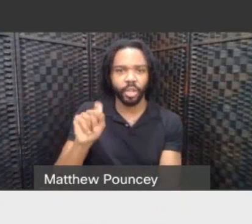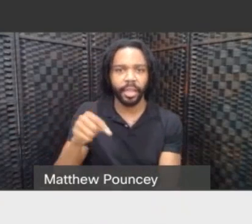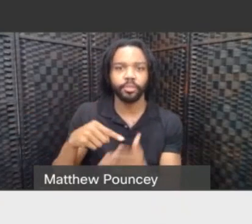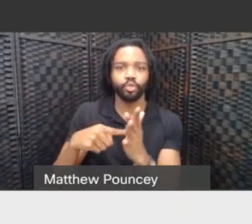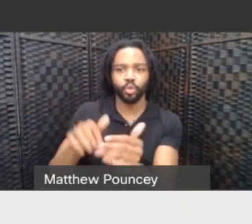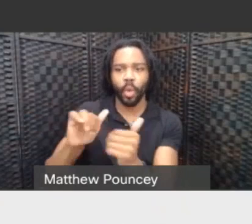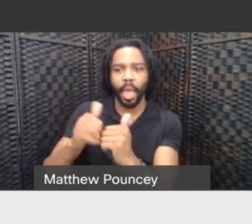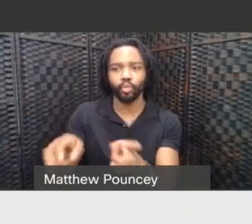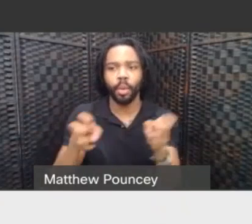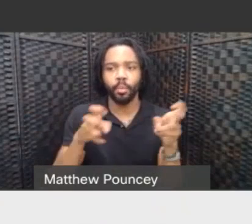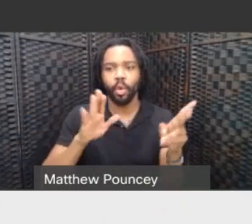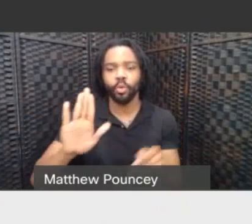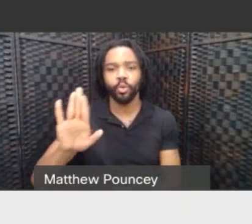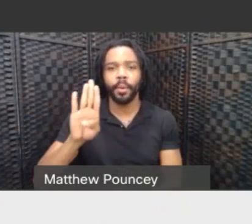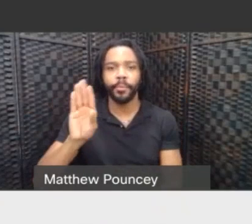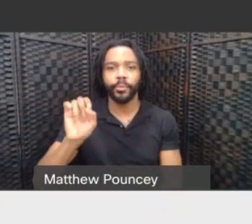information.